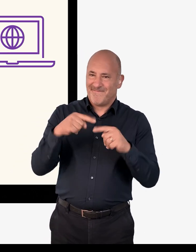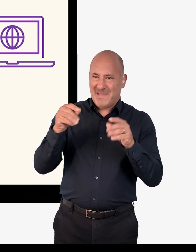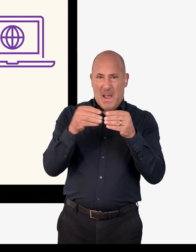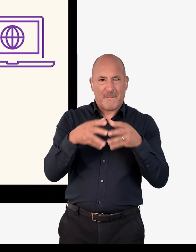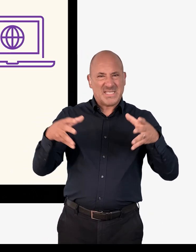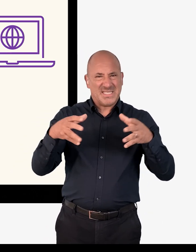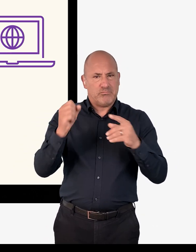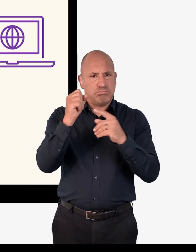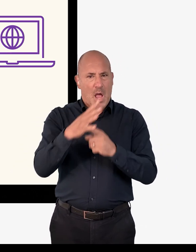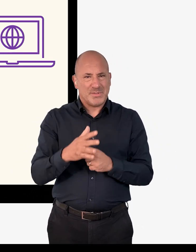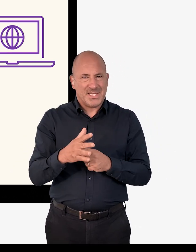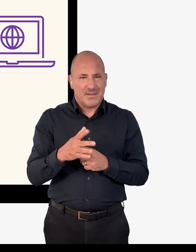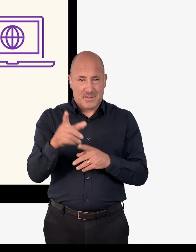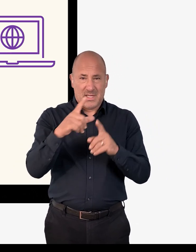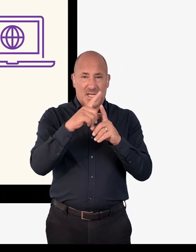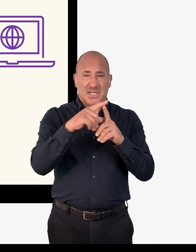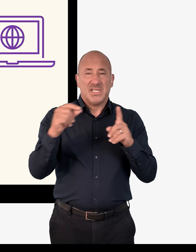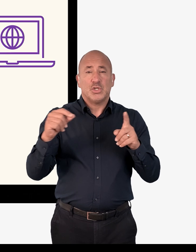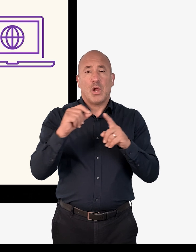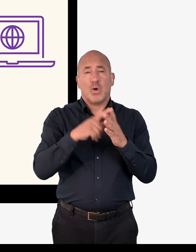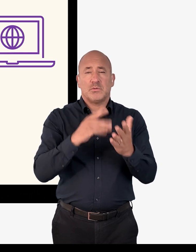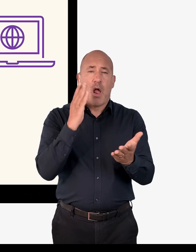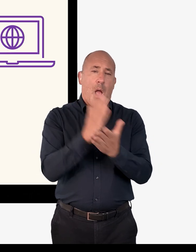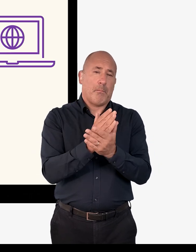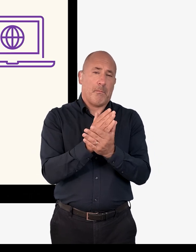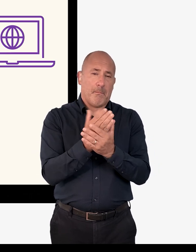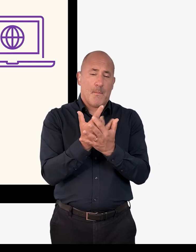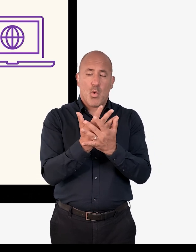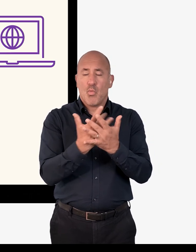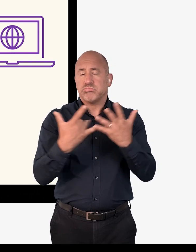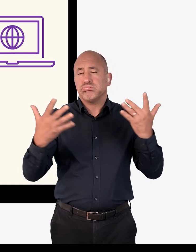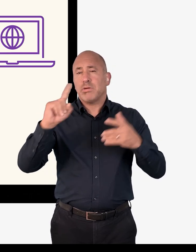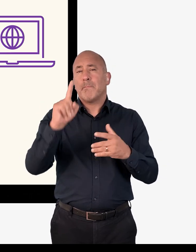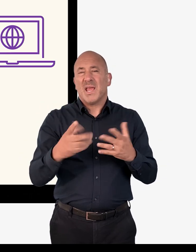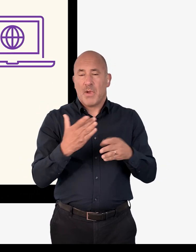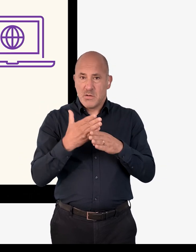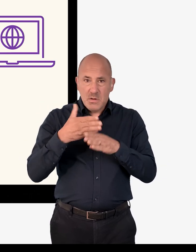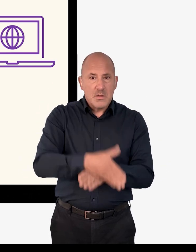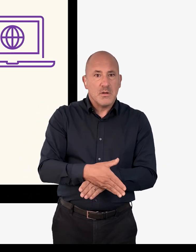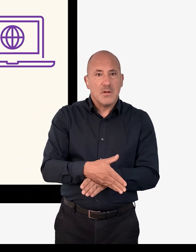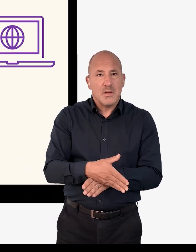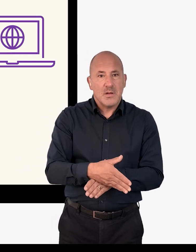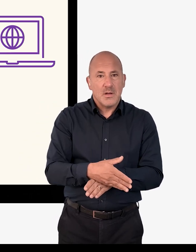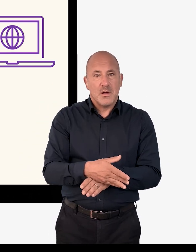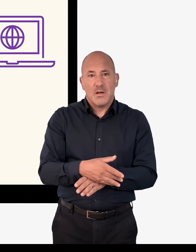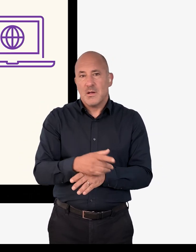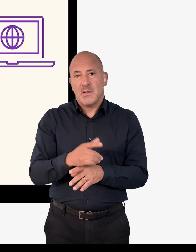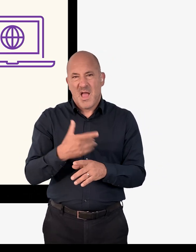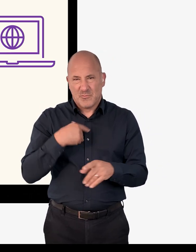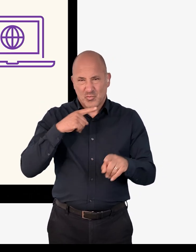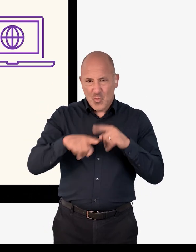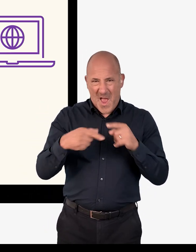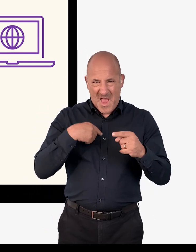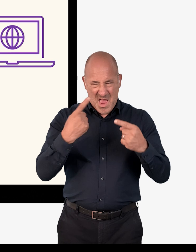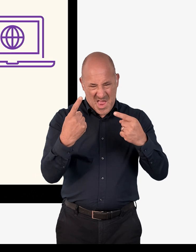Capacity and prioritisation. Digital projects can take up a lot of time for a lot of people. It can